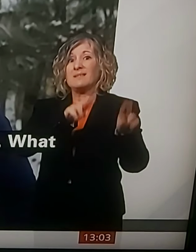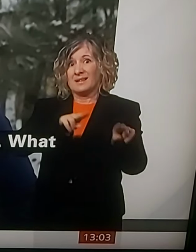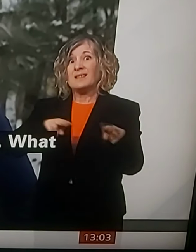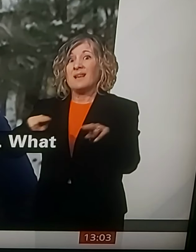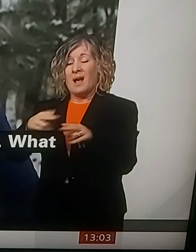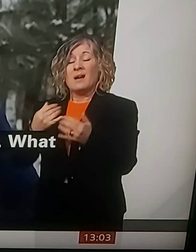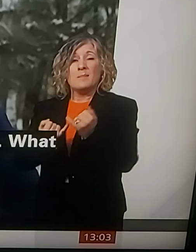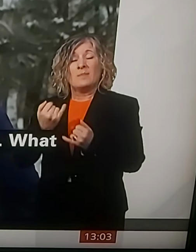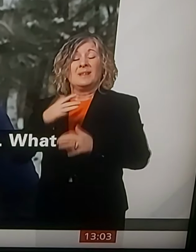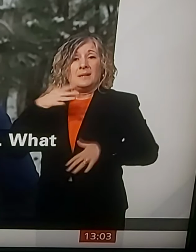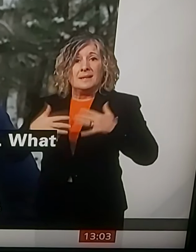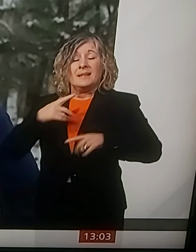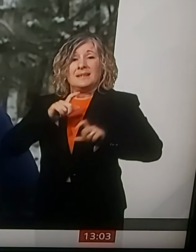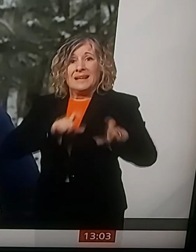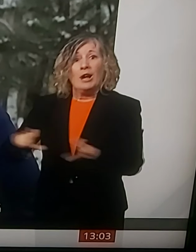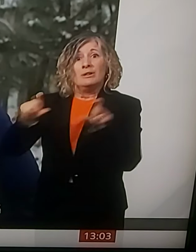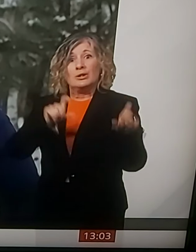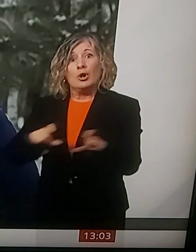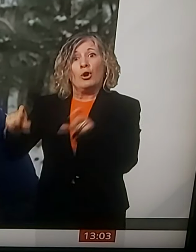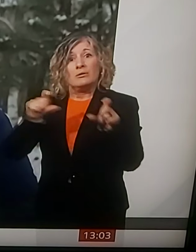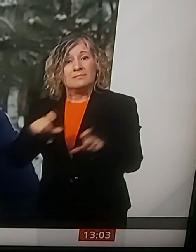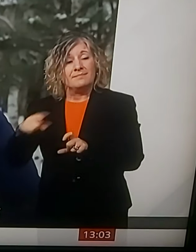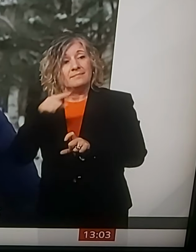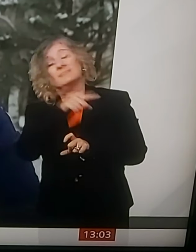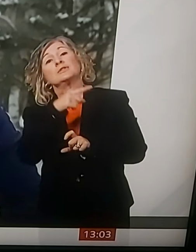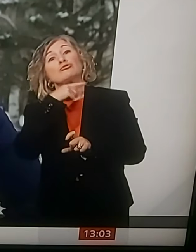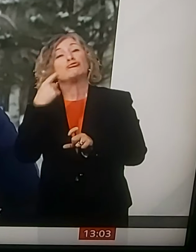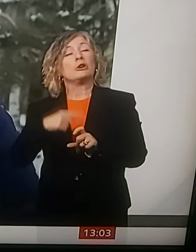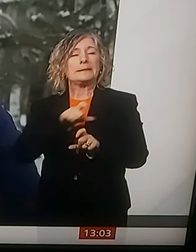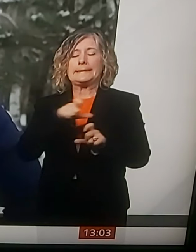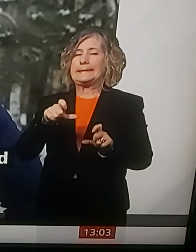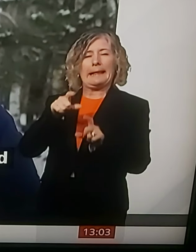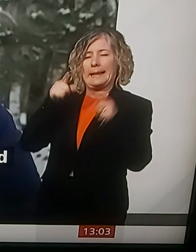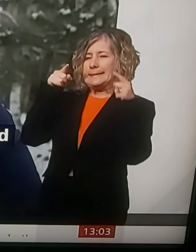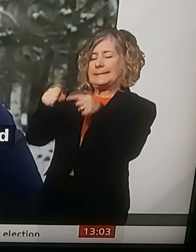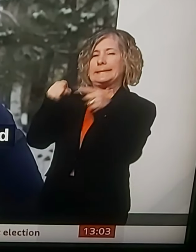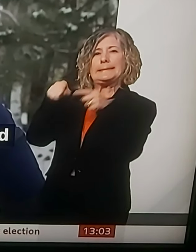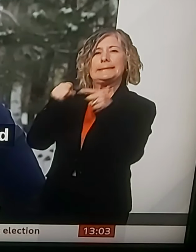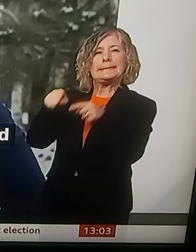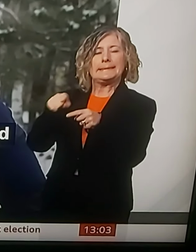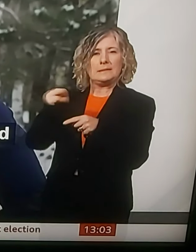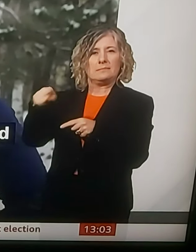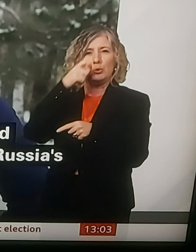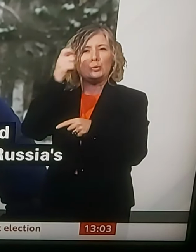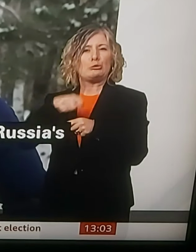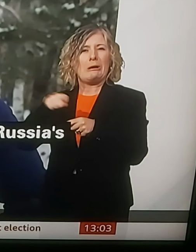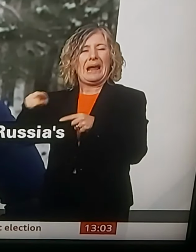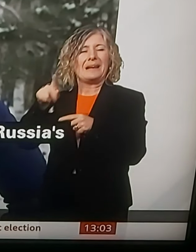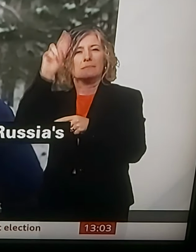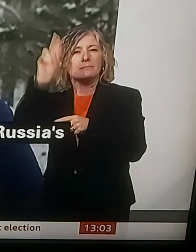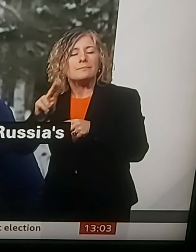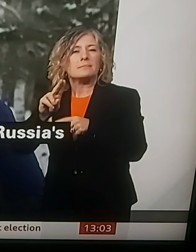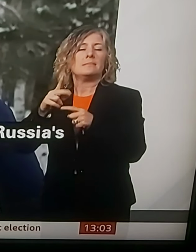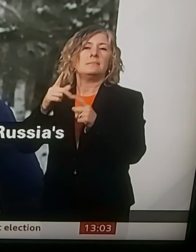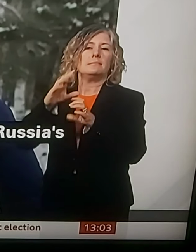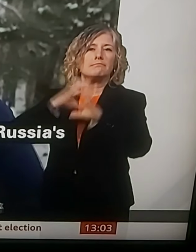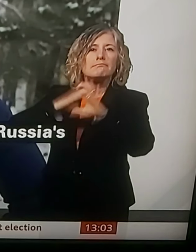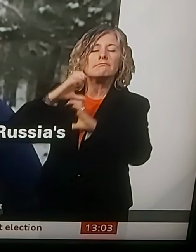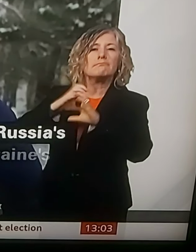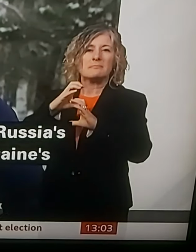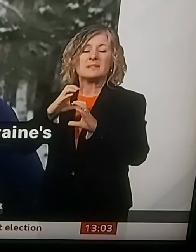tragedy. Meanwhile, Russia's repeated efforts to target Ukraine's energy grid in daily life is also being